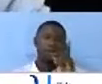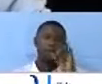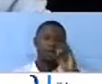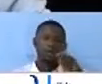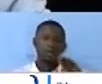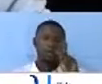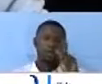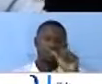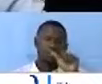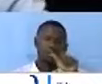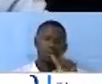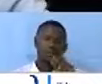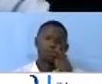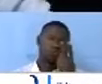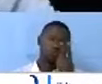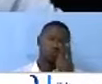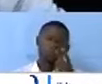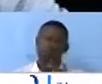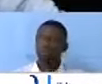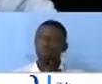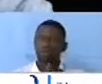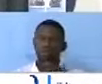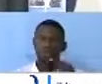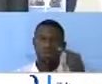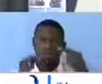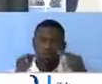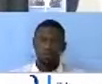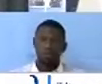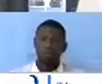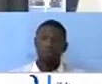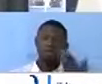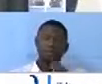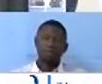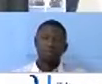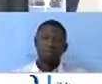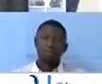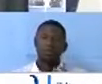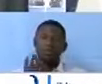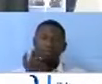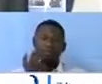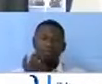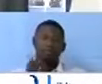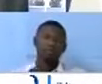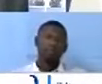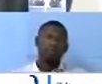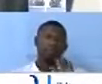This is from the testimony, it is a transcript. One wonders how he would come to